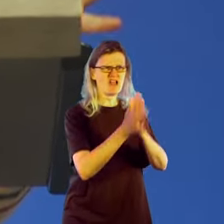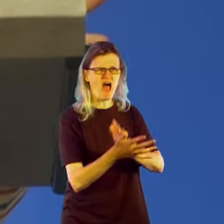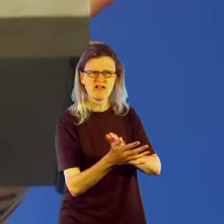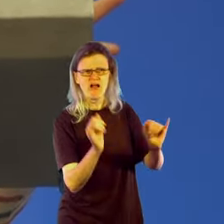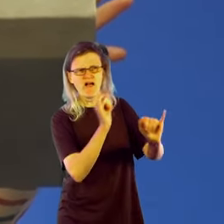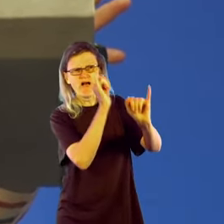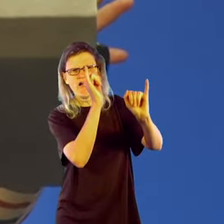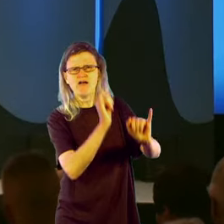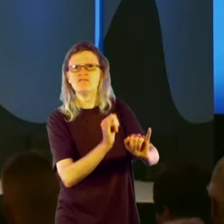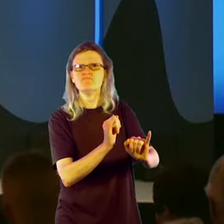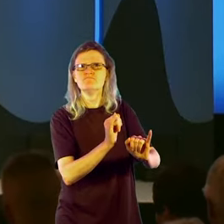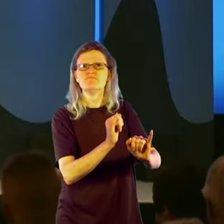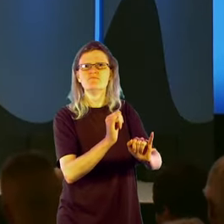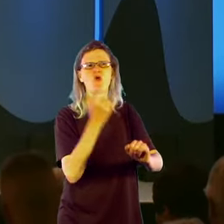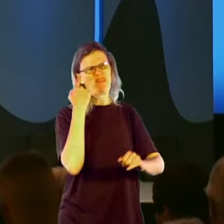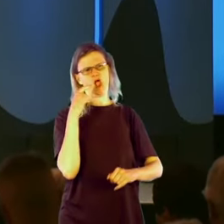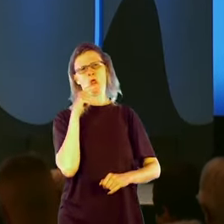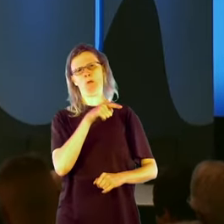any way,